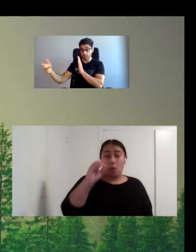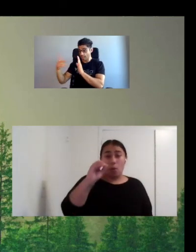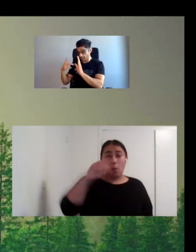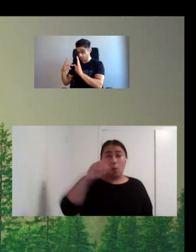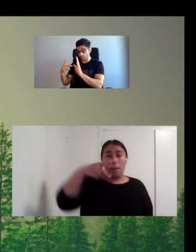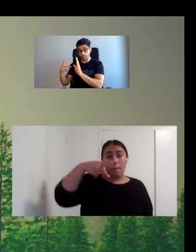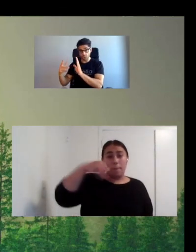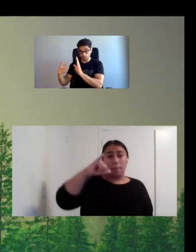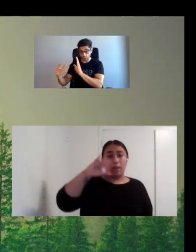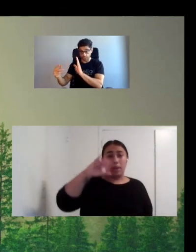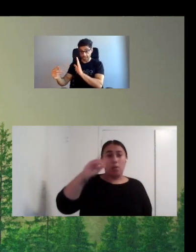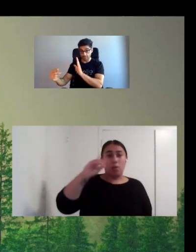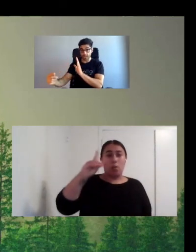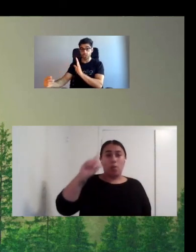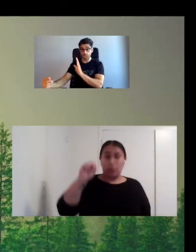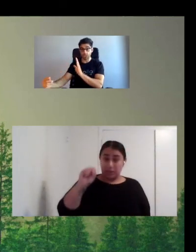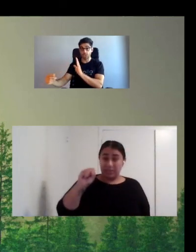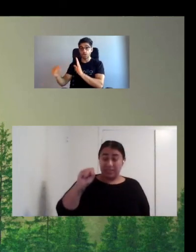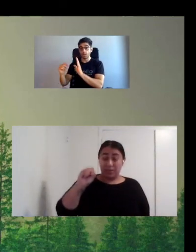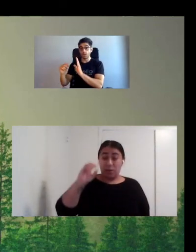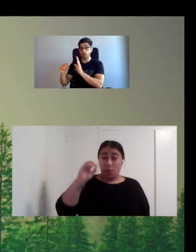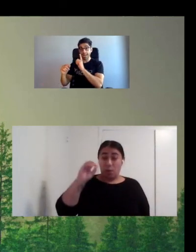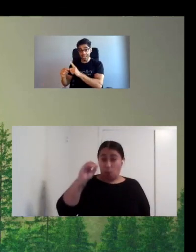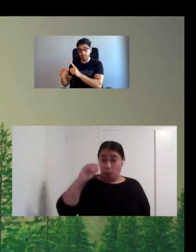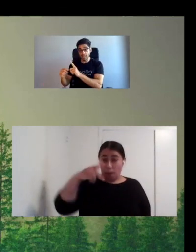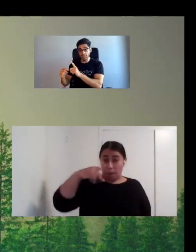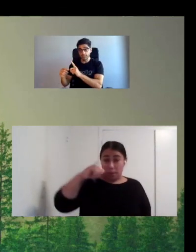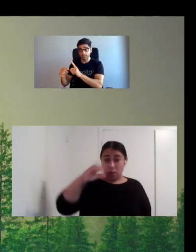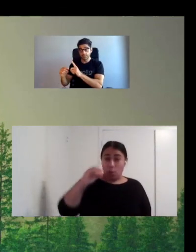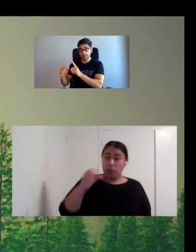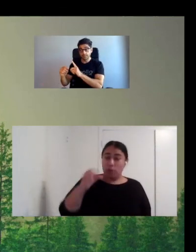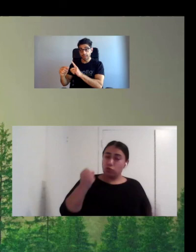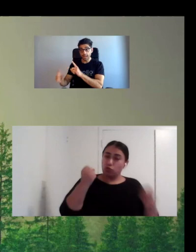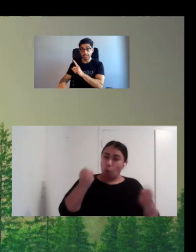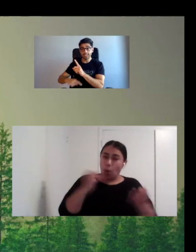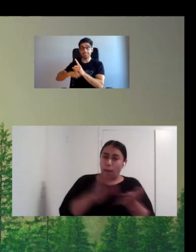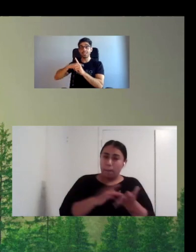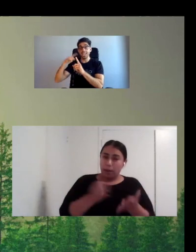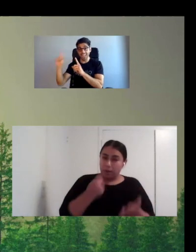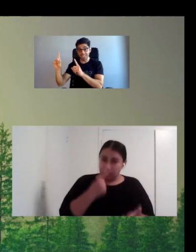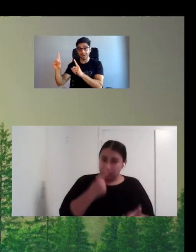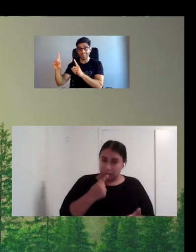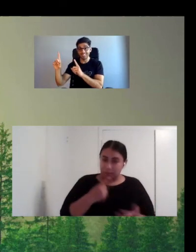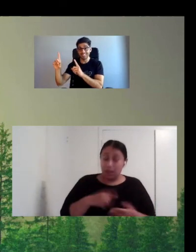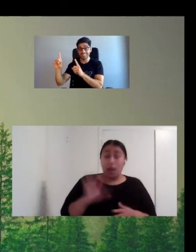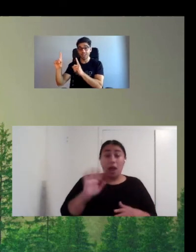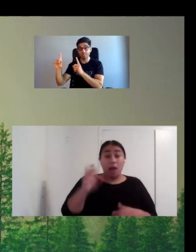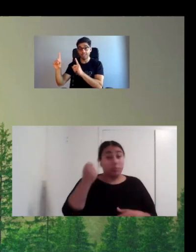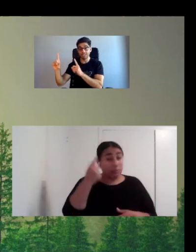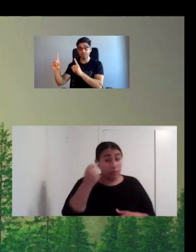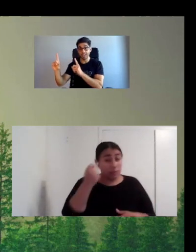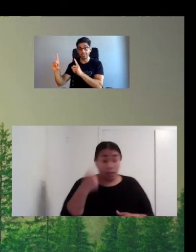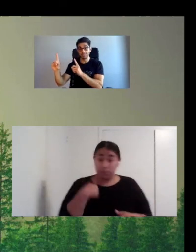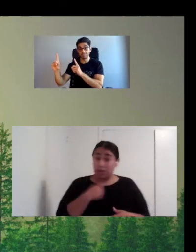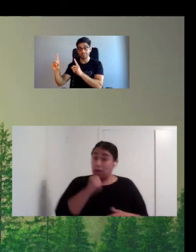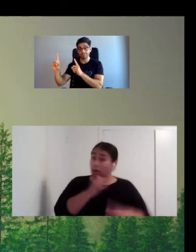long-term, they can do monoclonal antibody injections, which are antibodies against the antibodies that your body